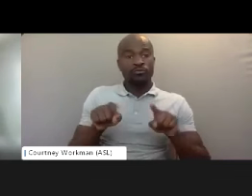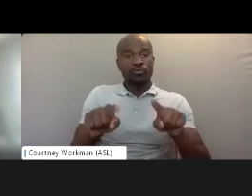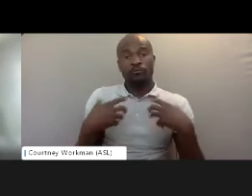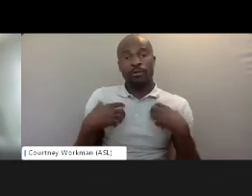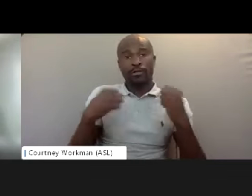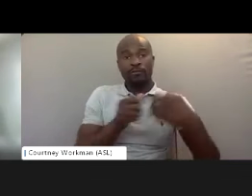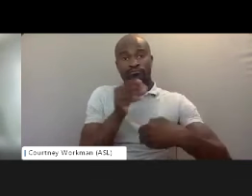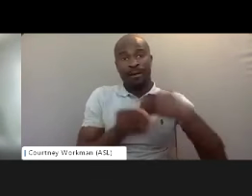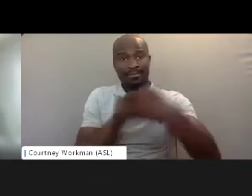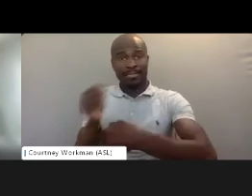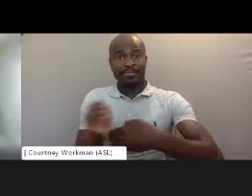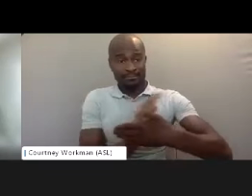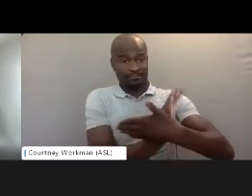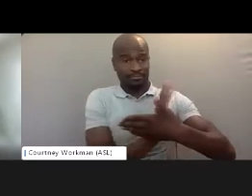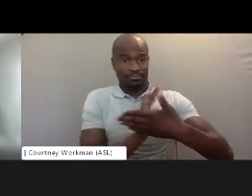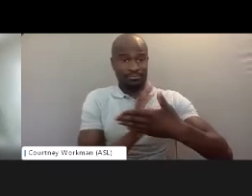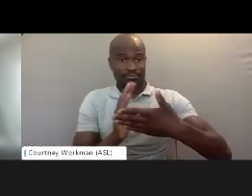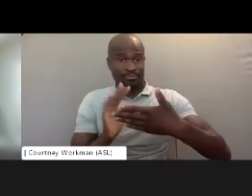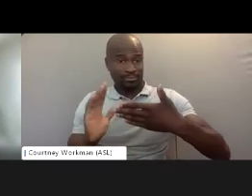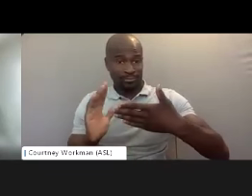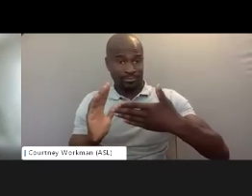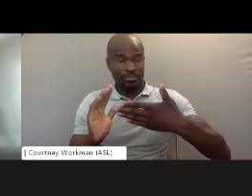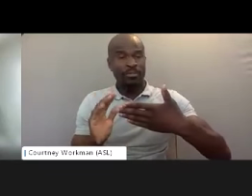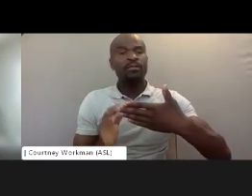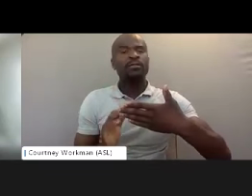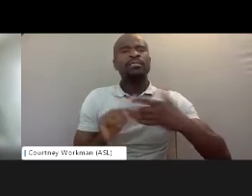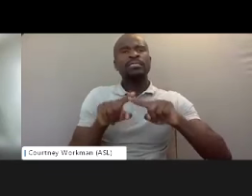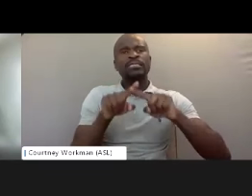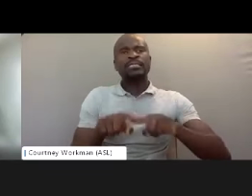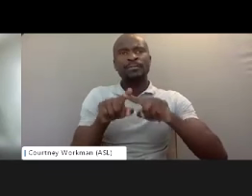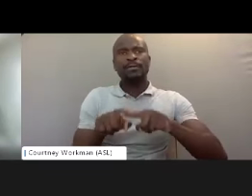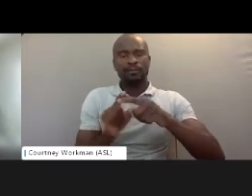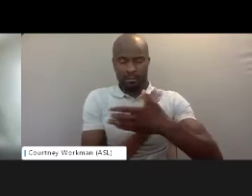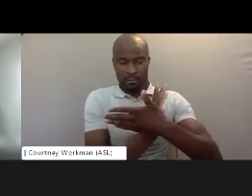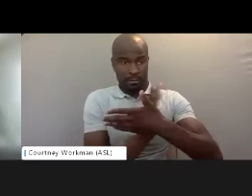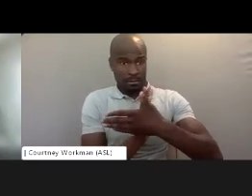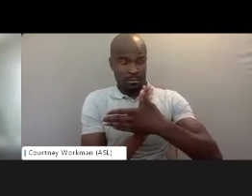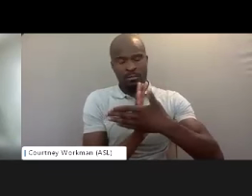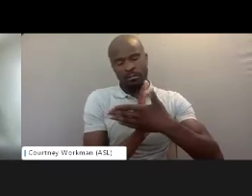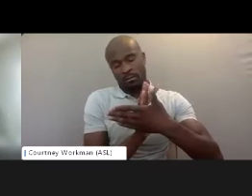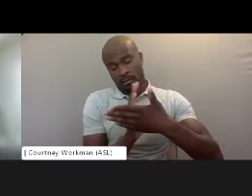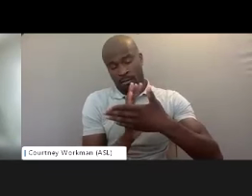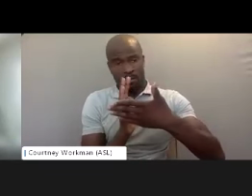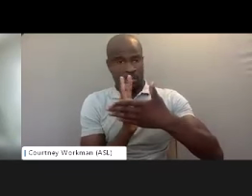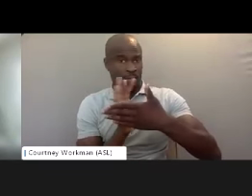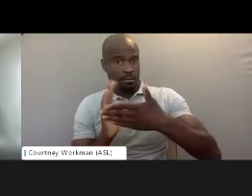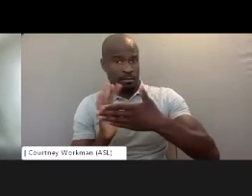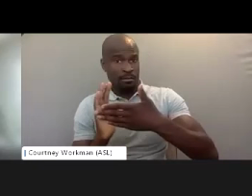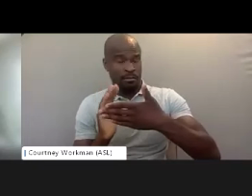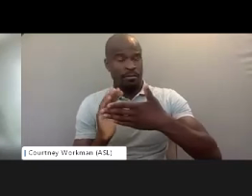not the same from the very beginning all the way through immediate short term, all the way through the long term. Next slide.